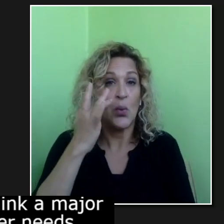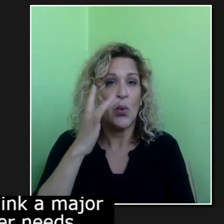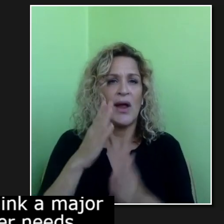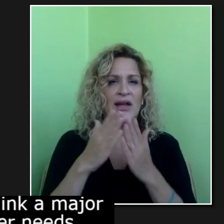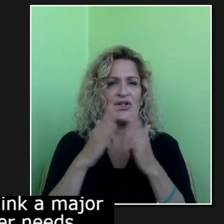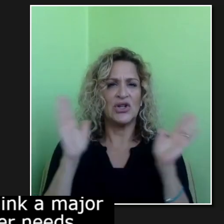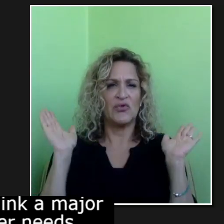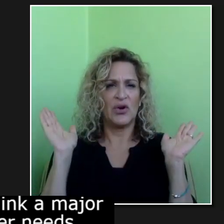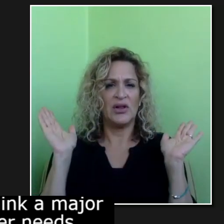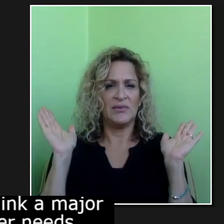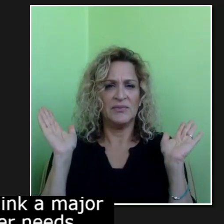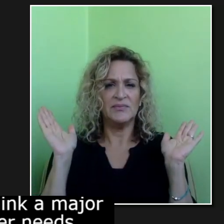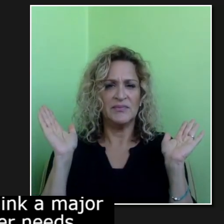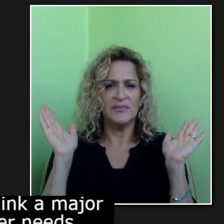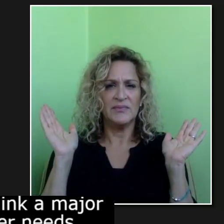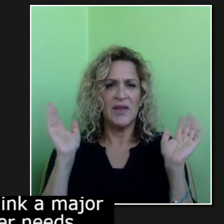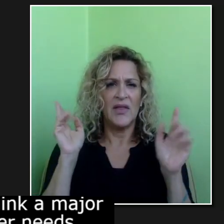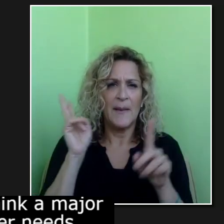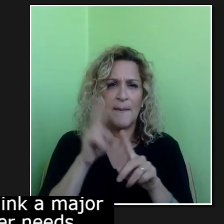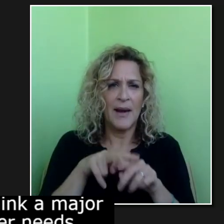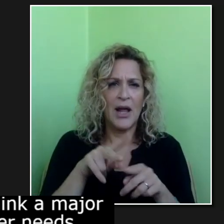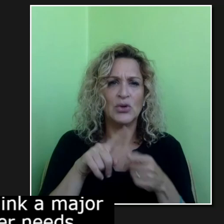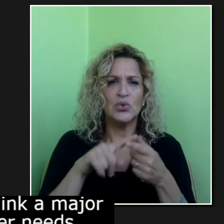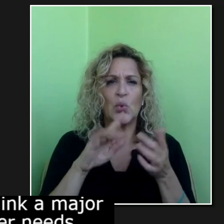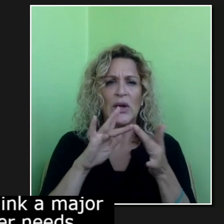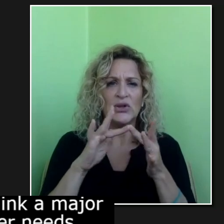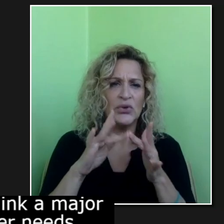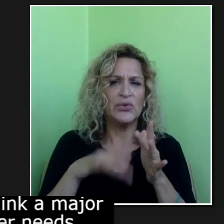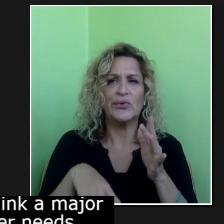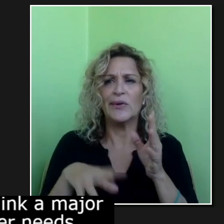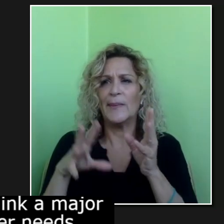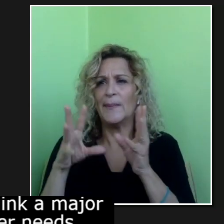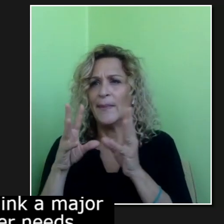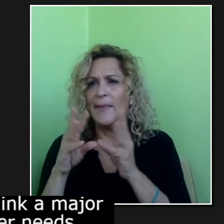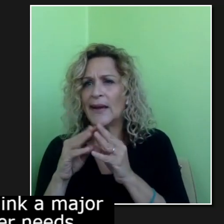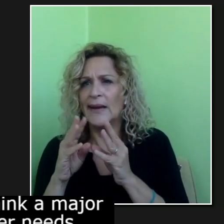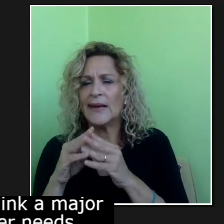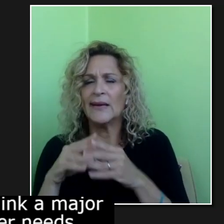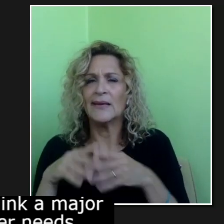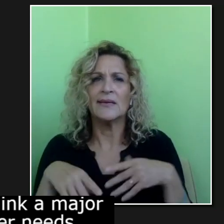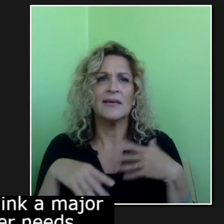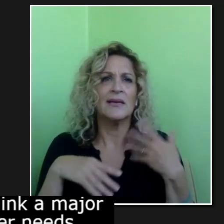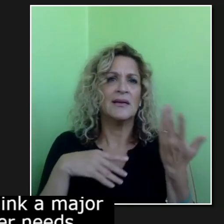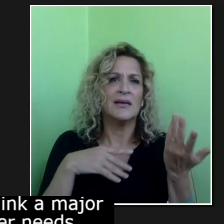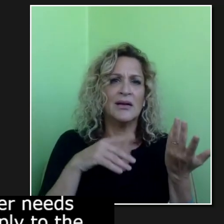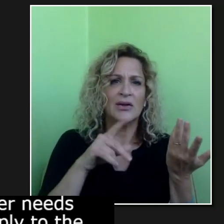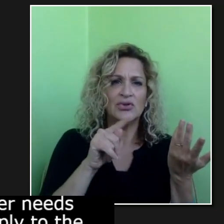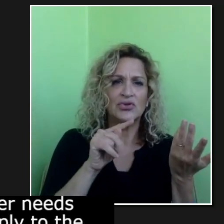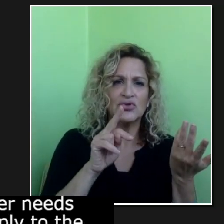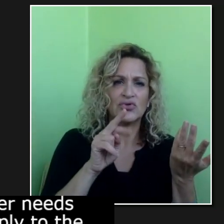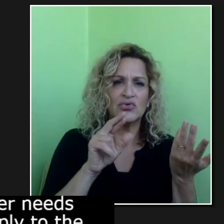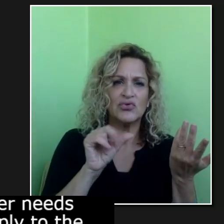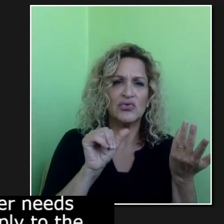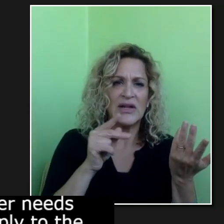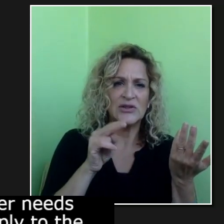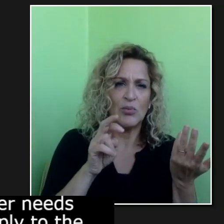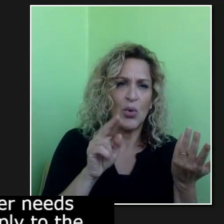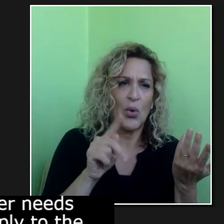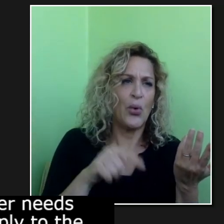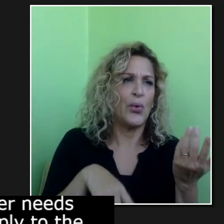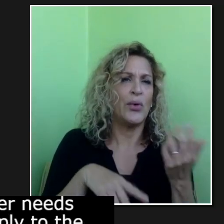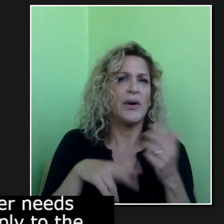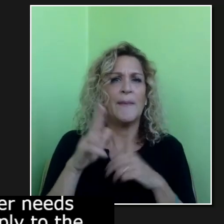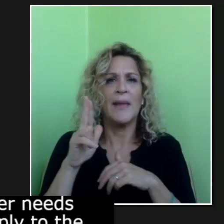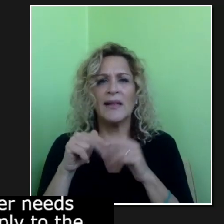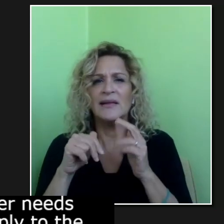apply to the internet, they apply to meetings, they apply to transport, they apply to buildings, they apply to all